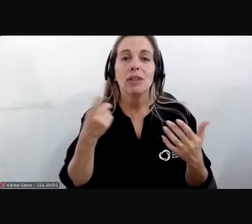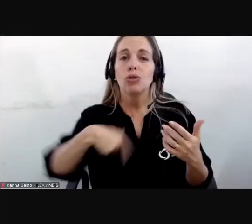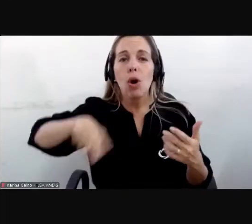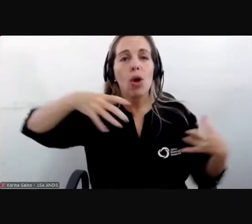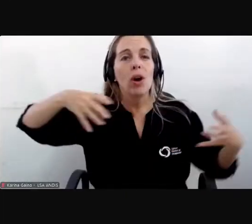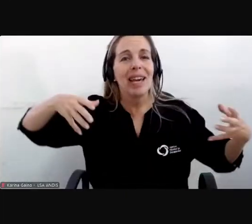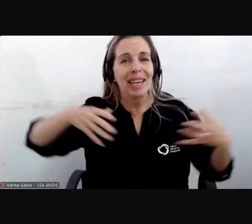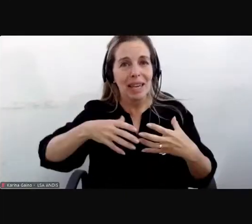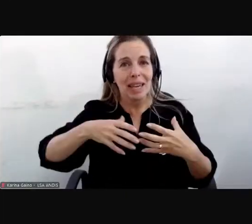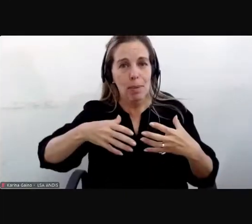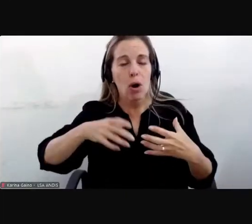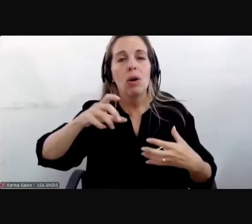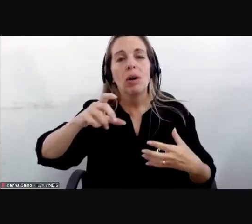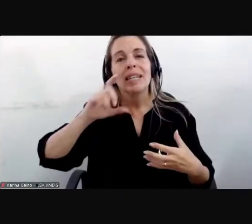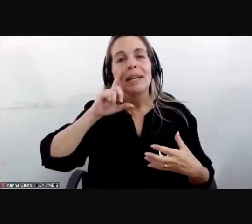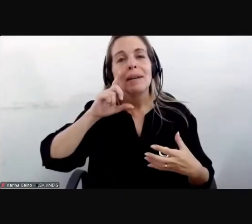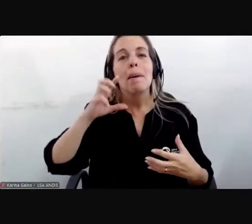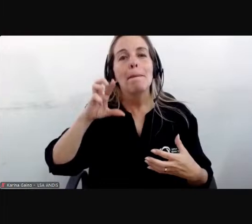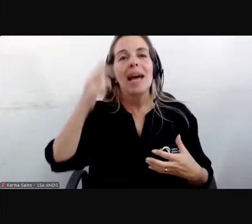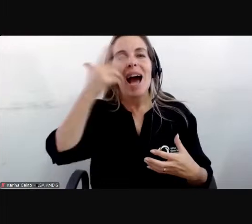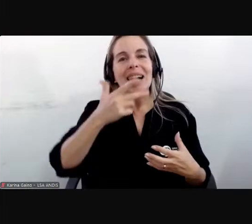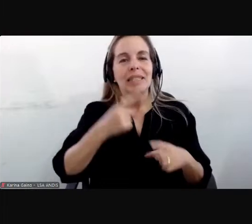like all the